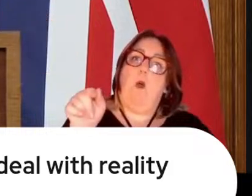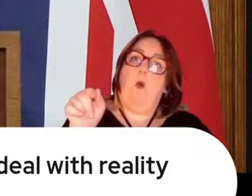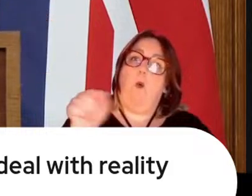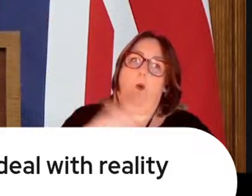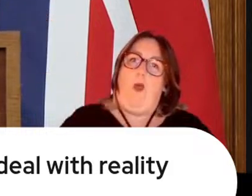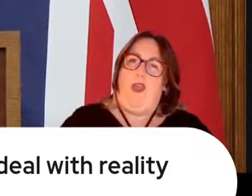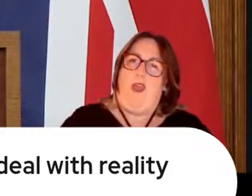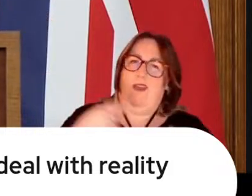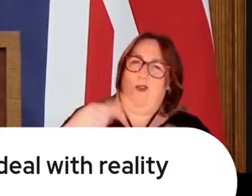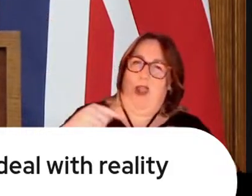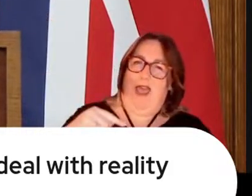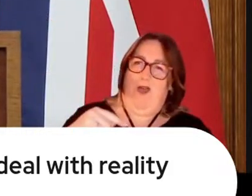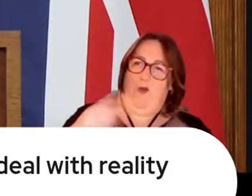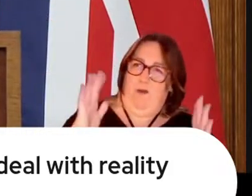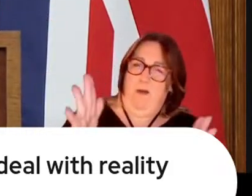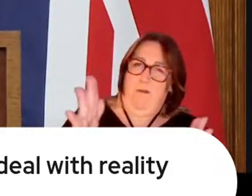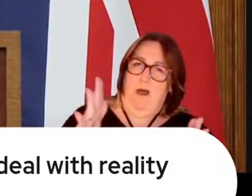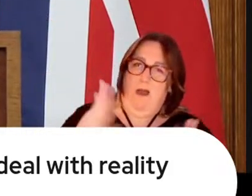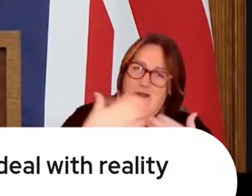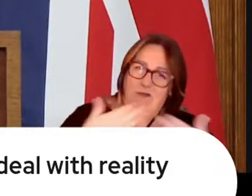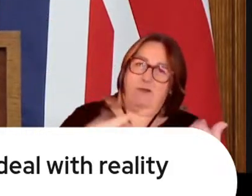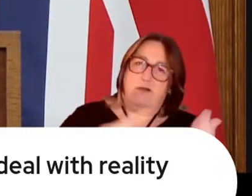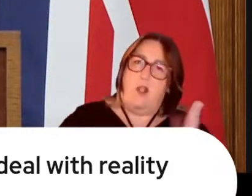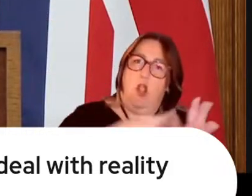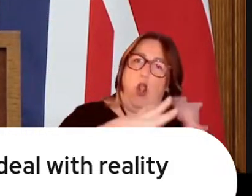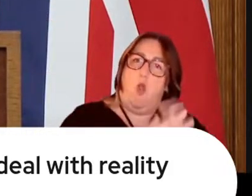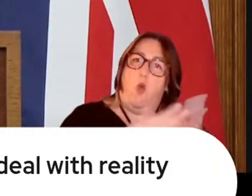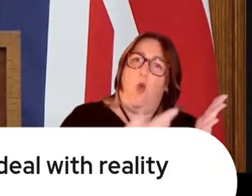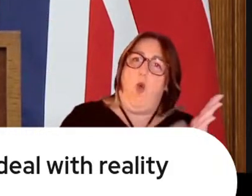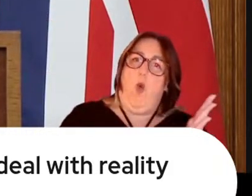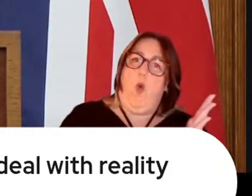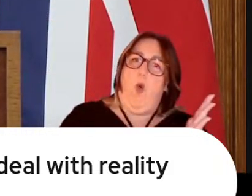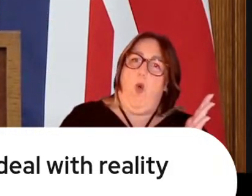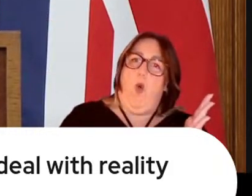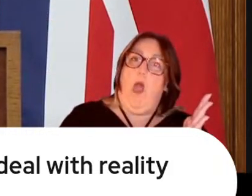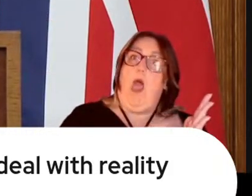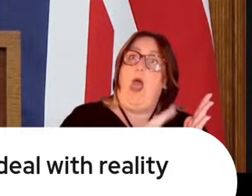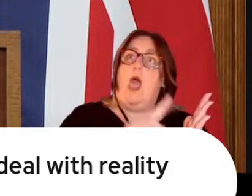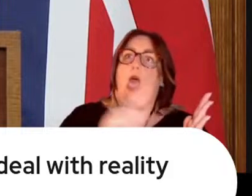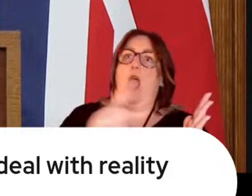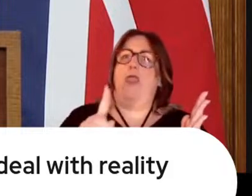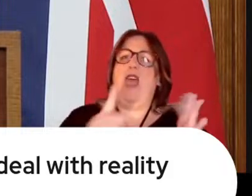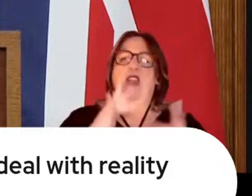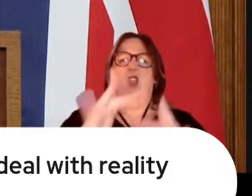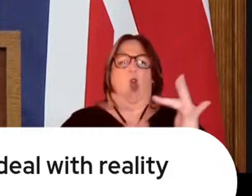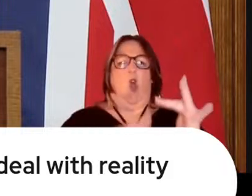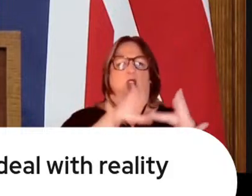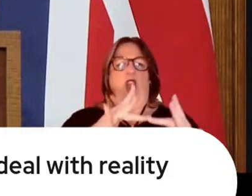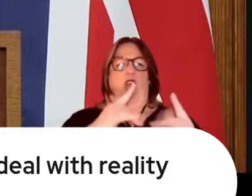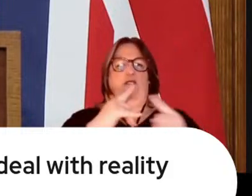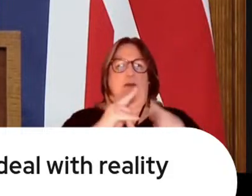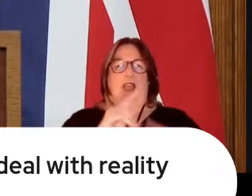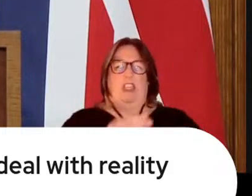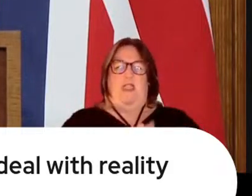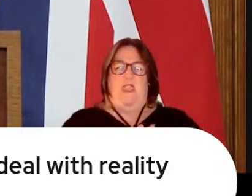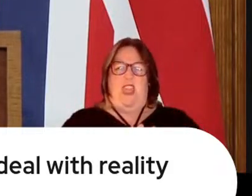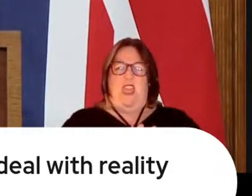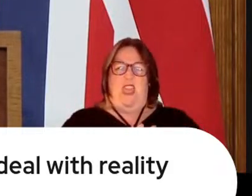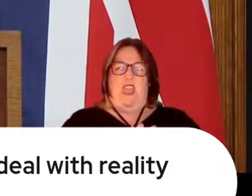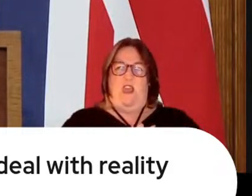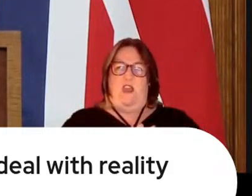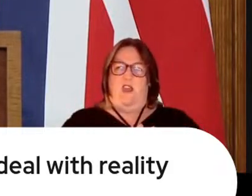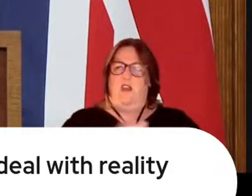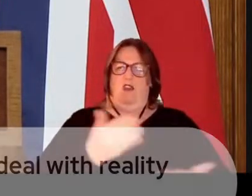trial, only to see information online that doesn't appear to be following the same rules. And that is not